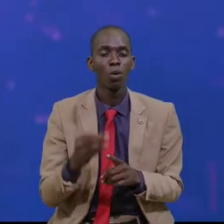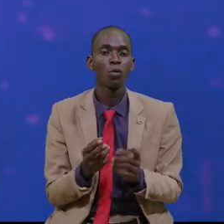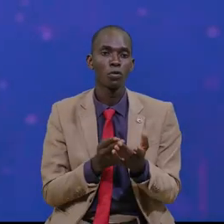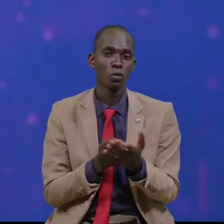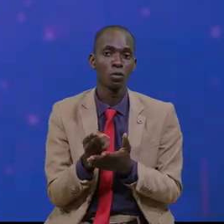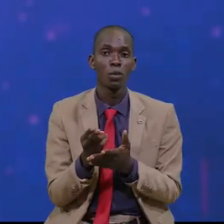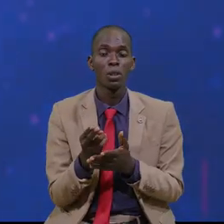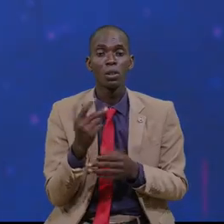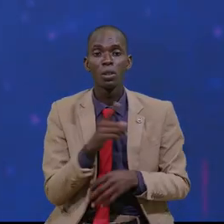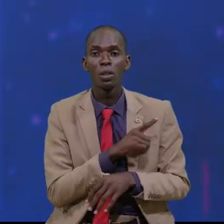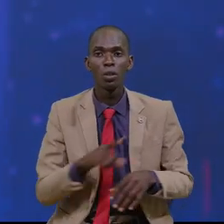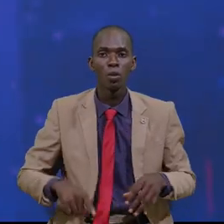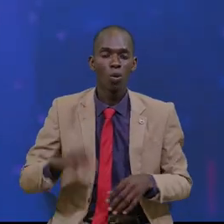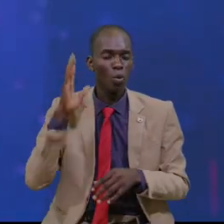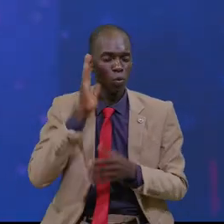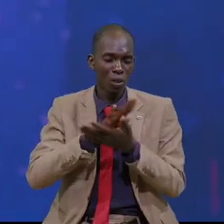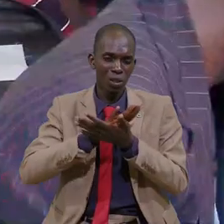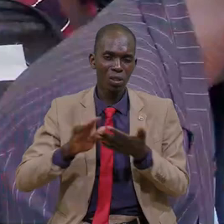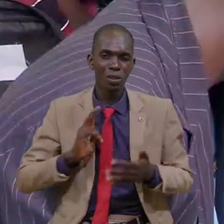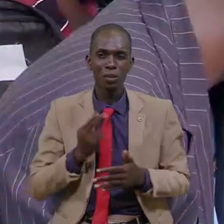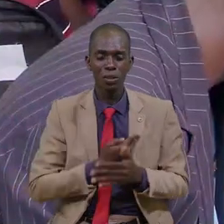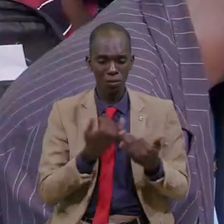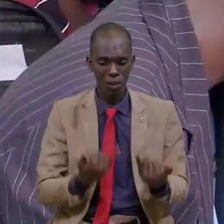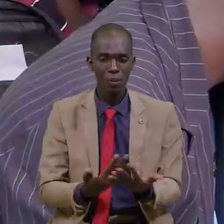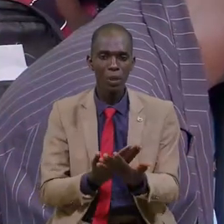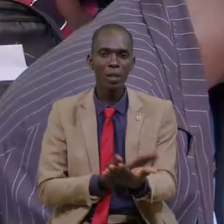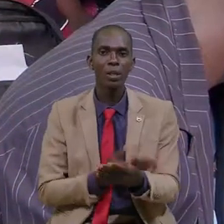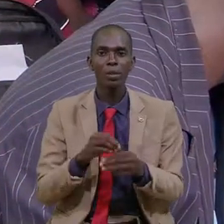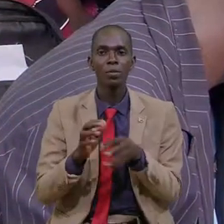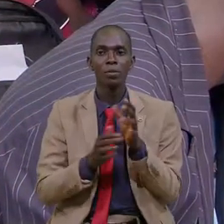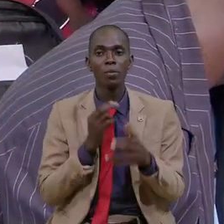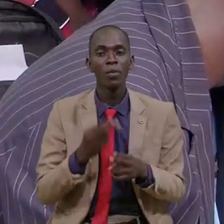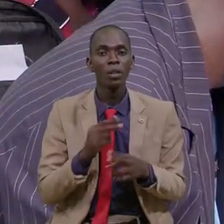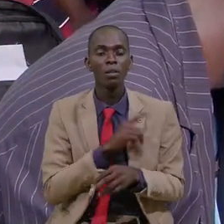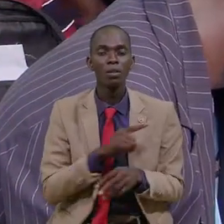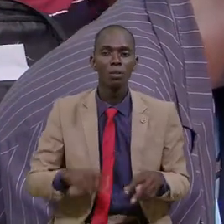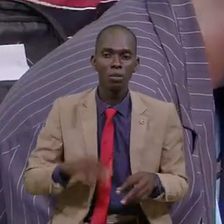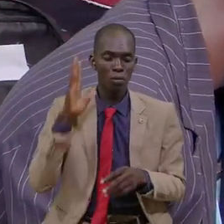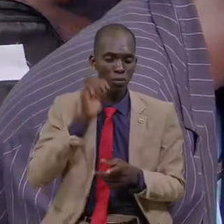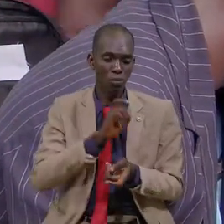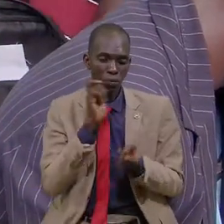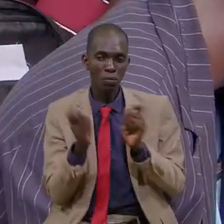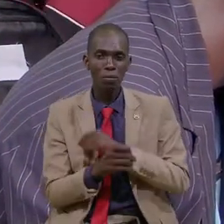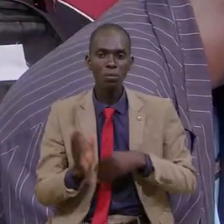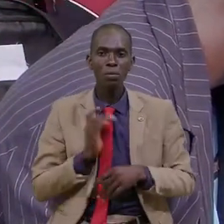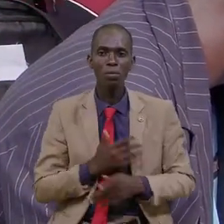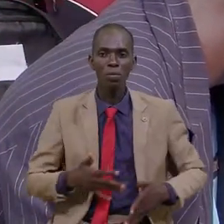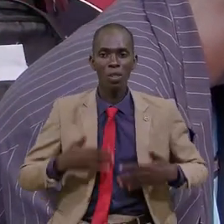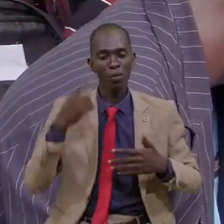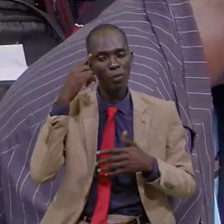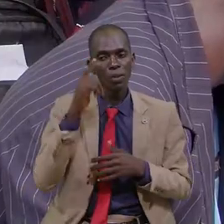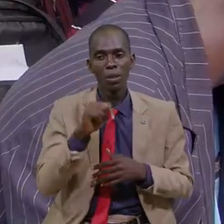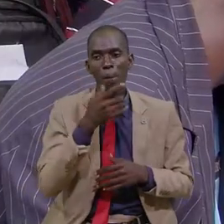The Lord will cleanse us this morning. Amen. The Lord will turn our lives around for the better